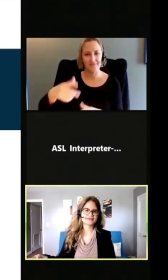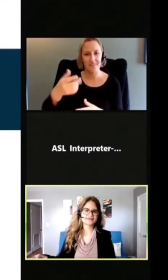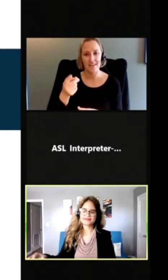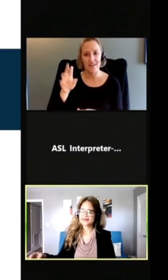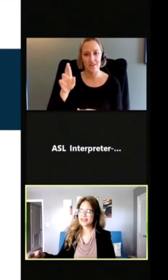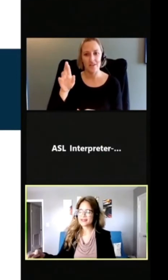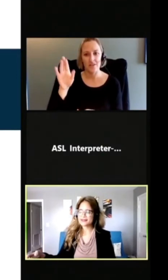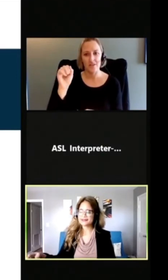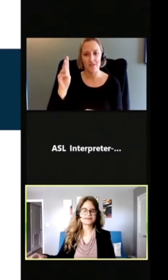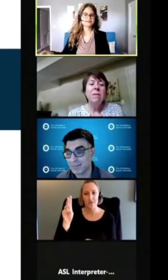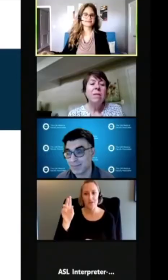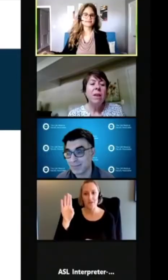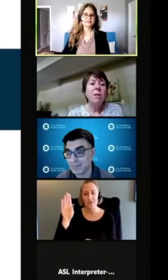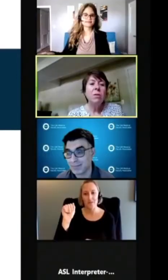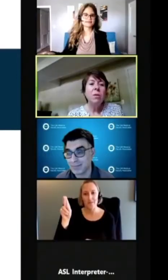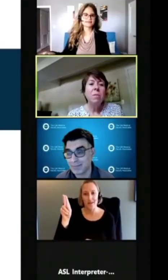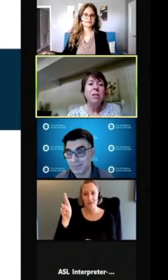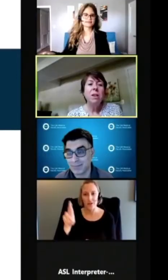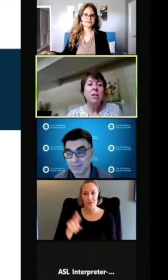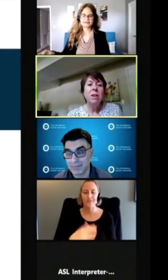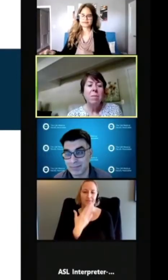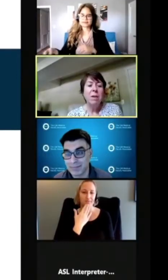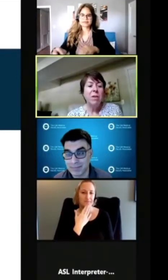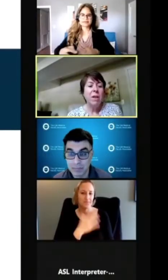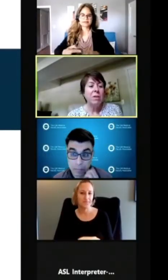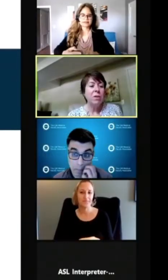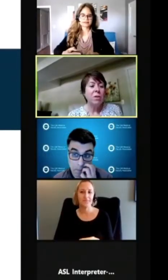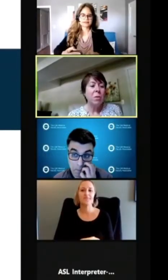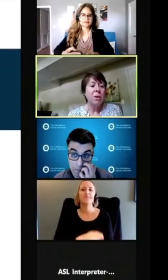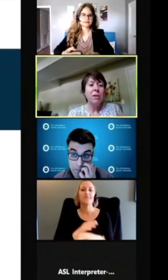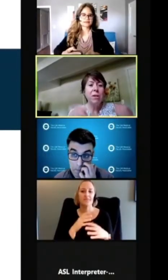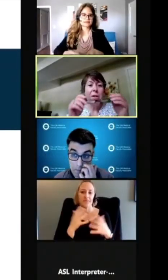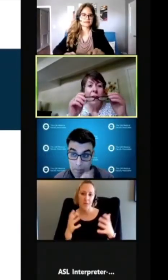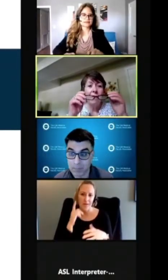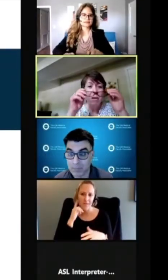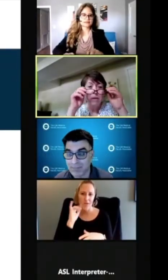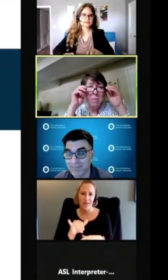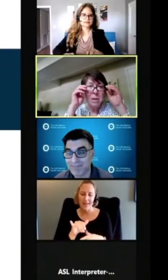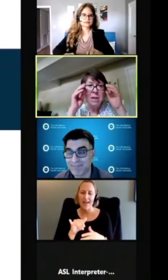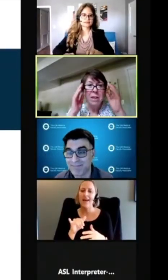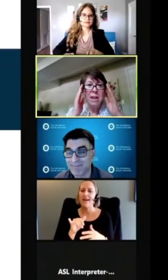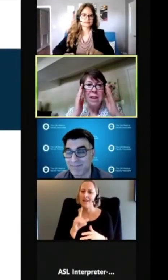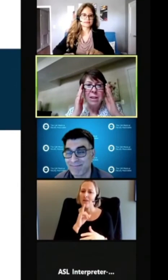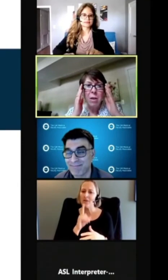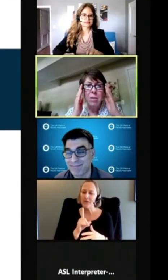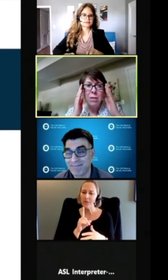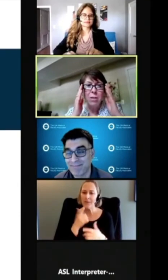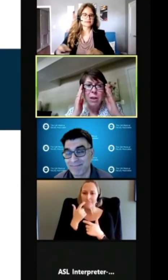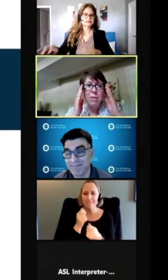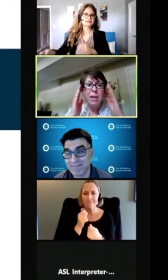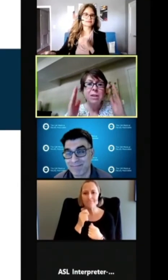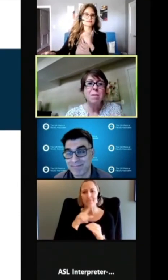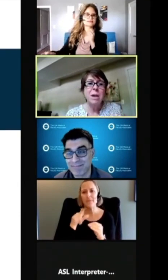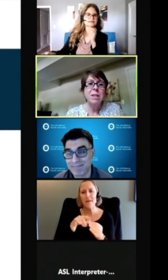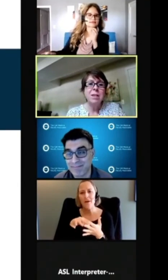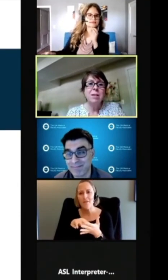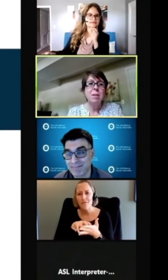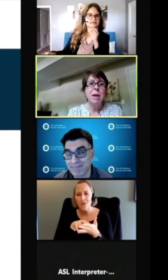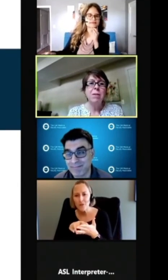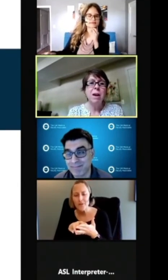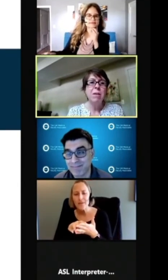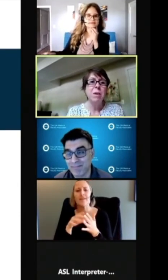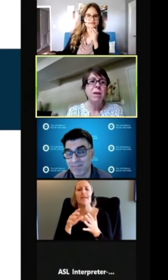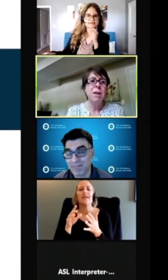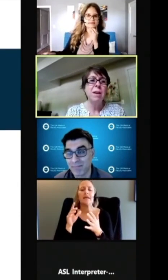Baur. Thank you. Thank you so much, Dr. Damian, for that sobering look at vulnerability and also giving us some